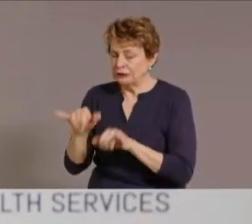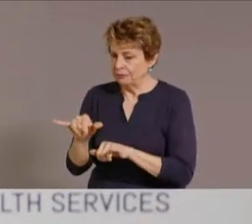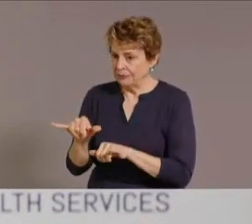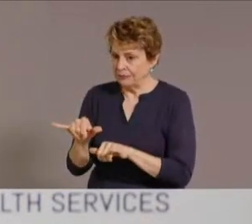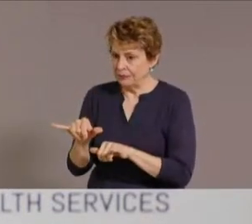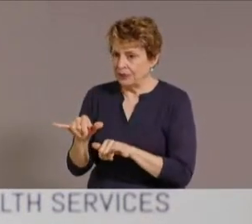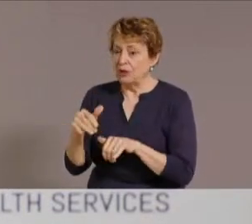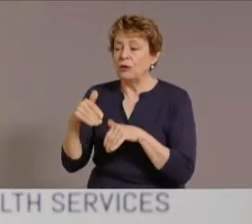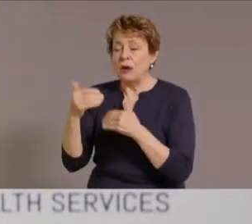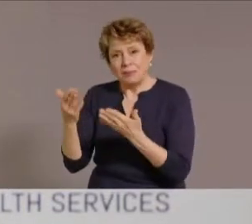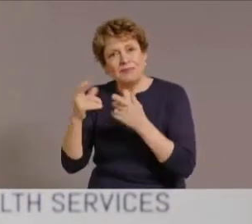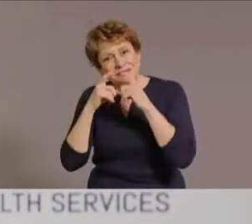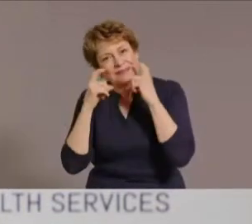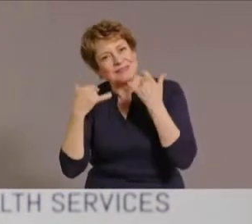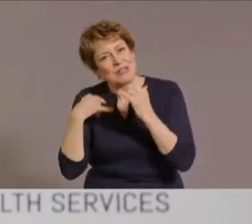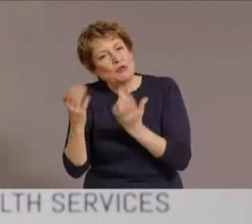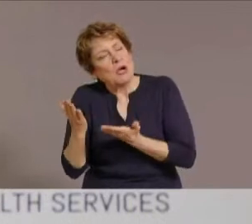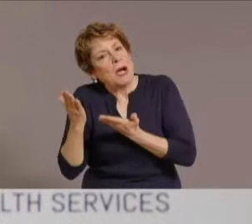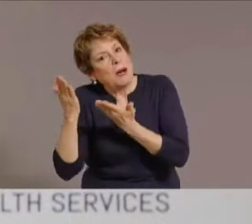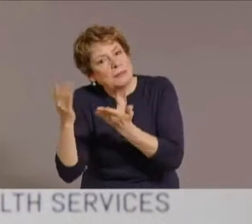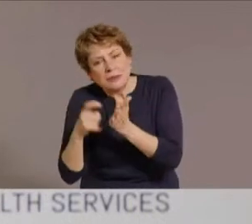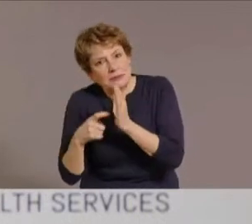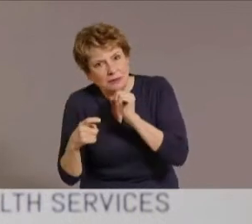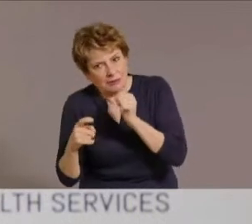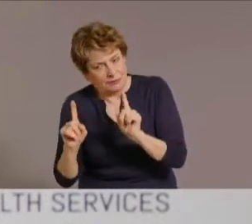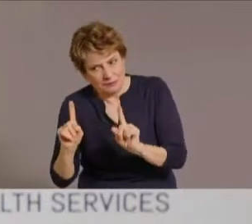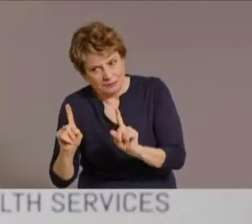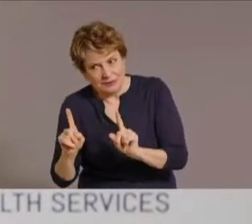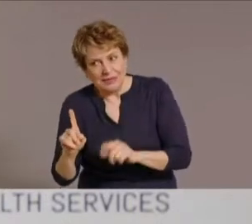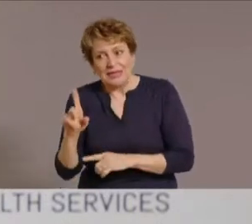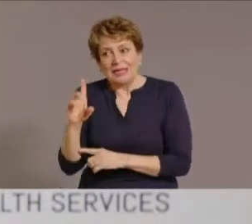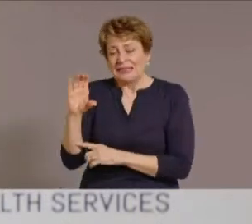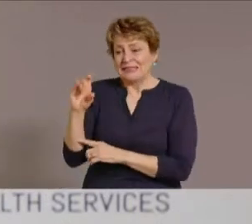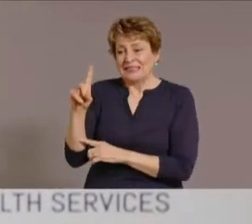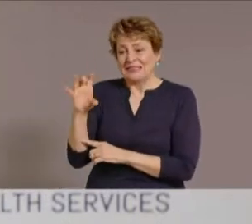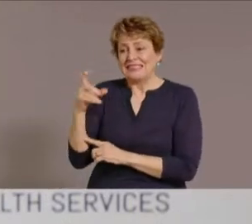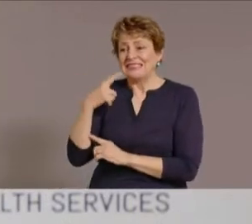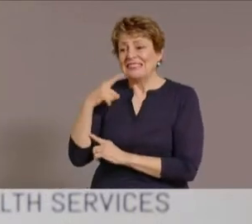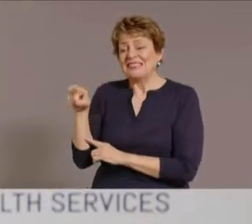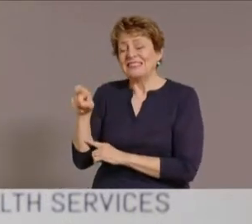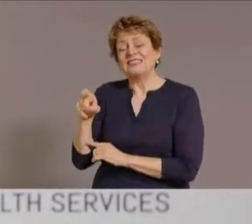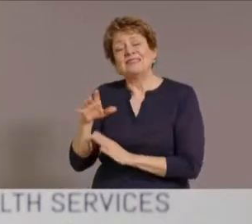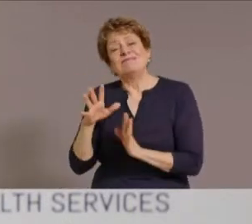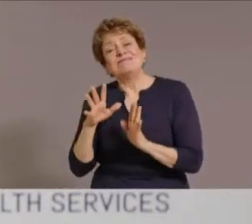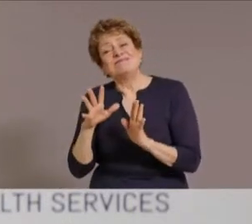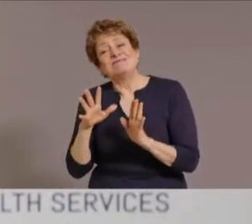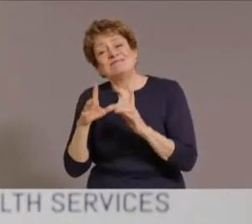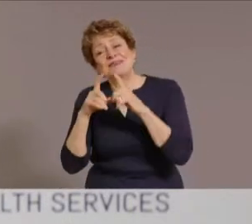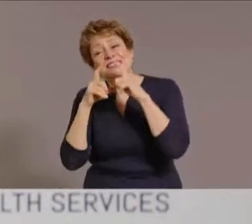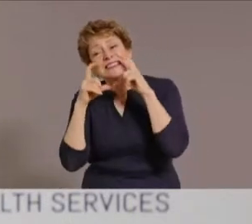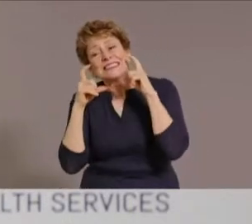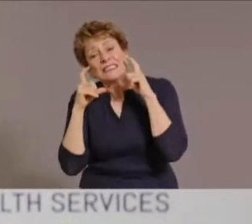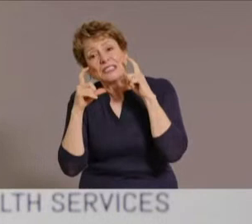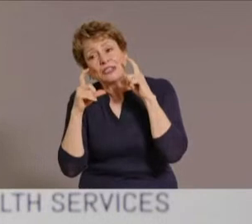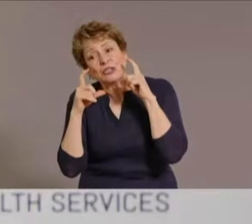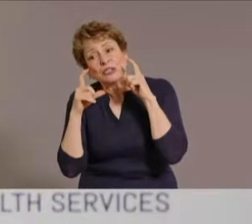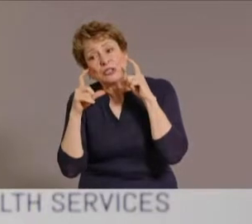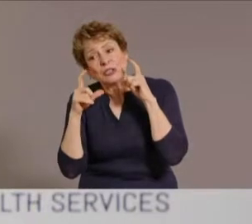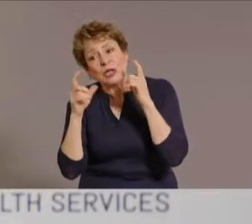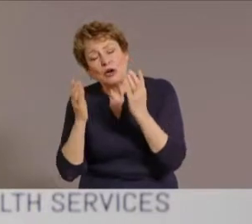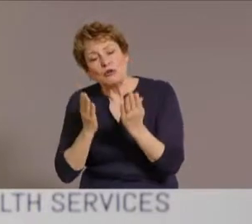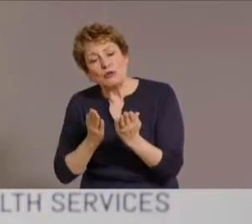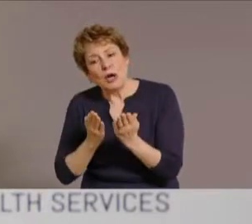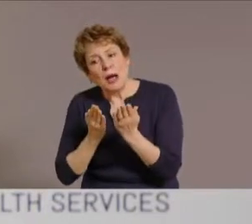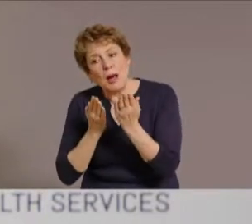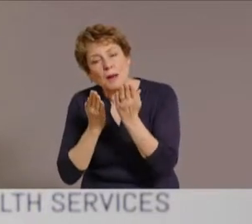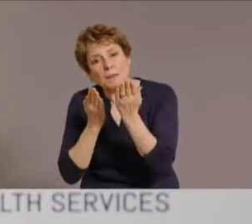that layered mitigation strategies in the CDC guidelines. CDC does not mandate, CDC recommends, and now